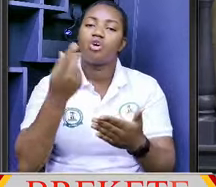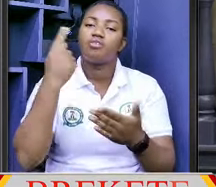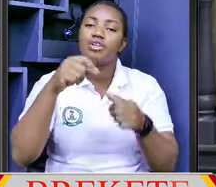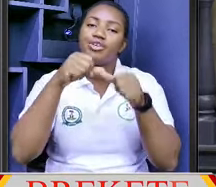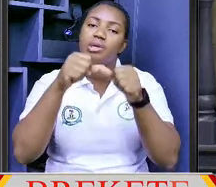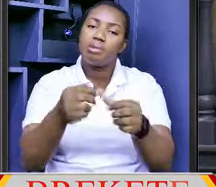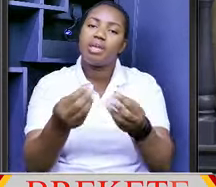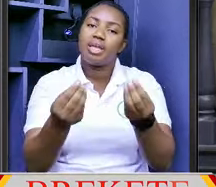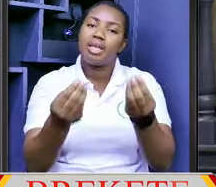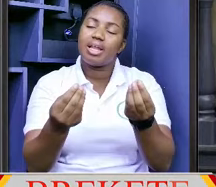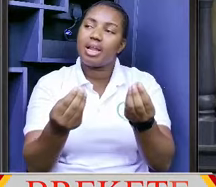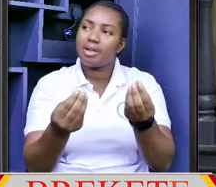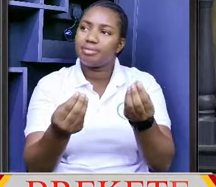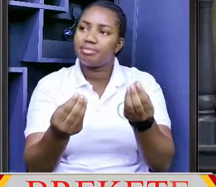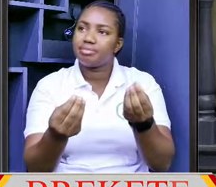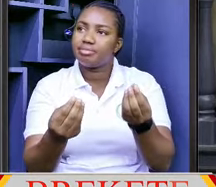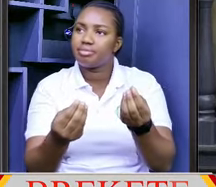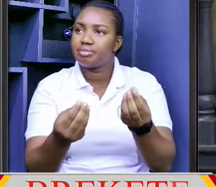land